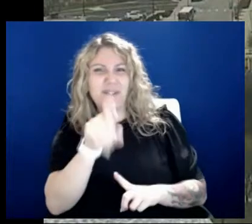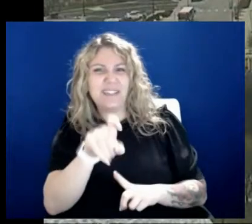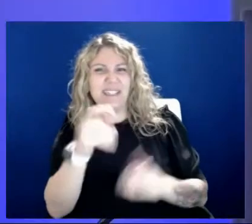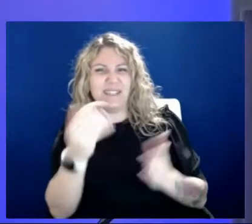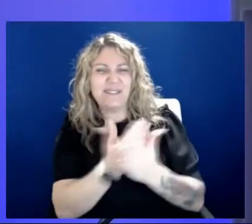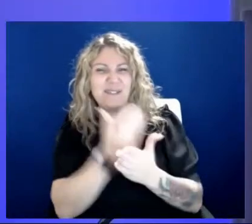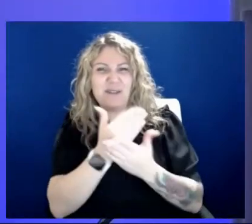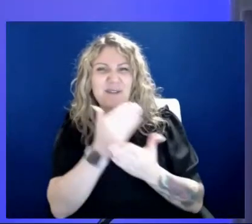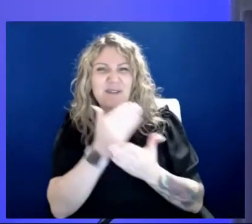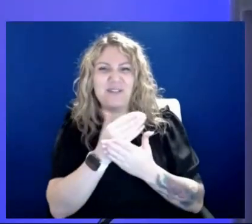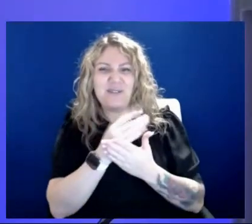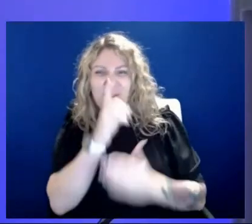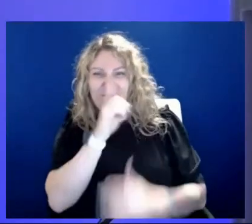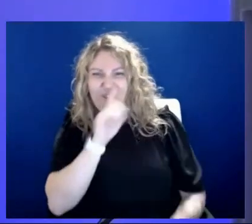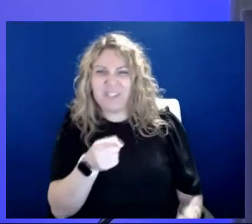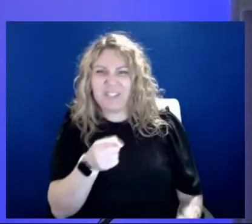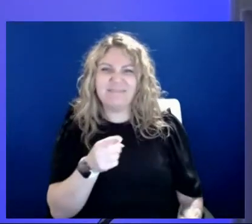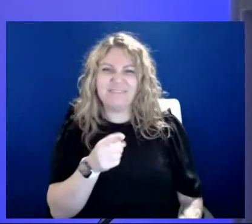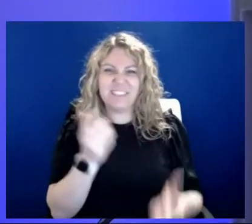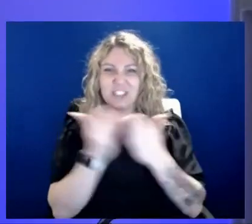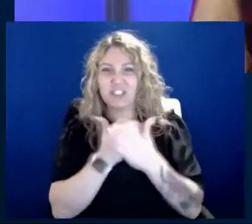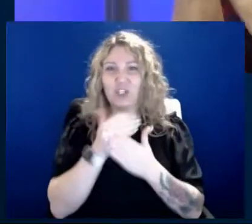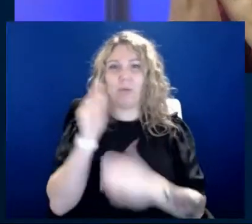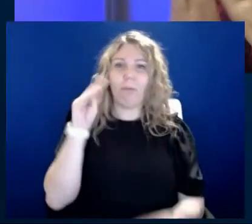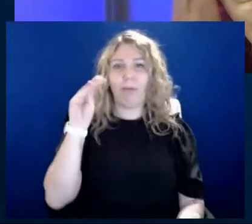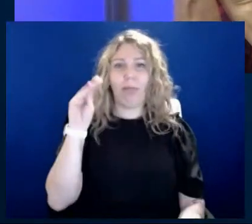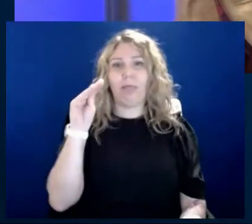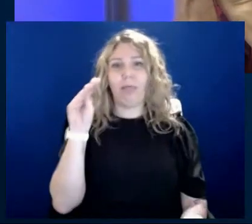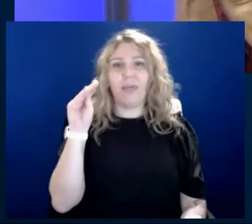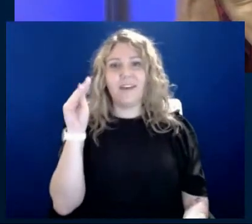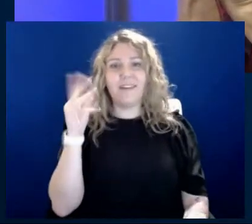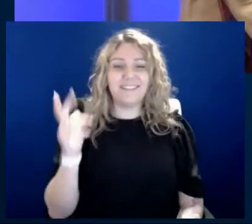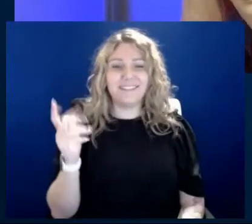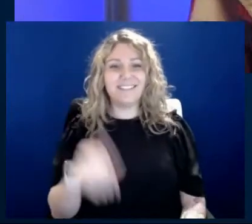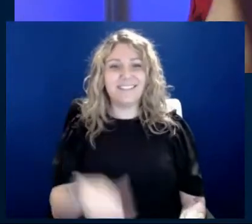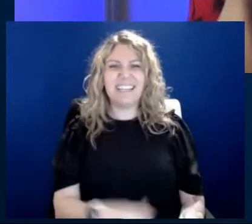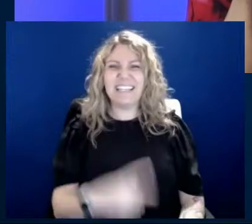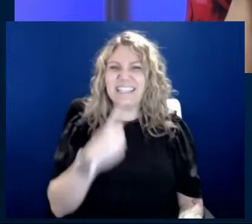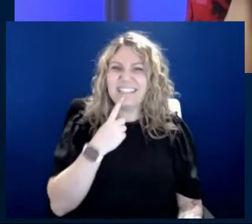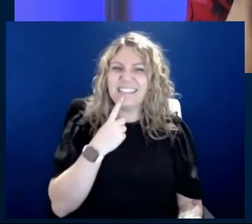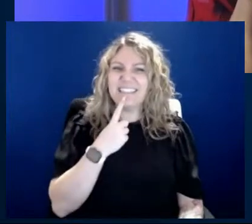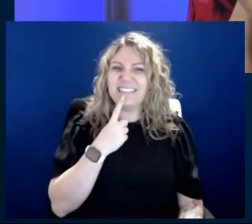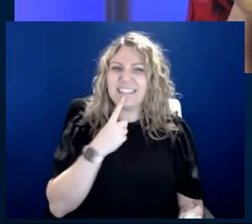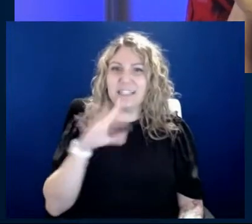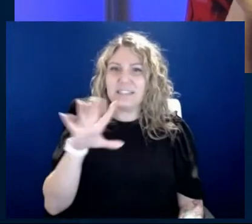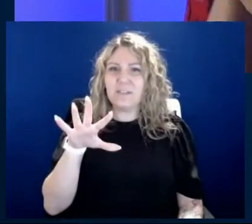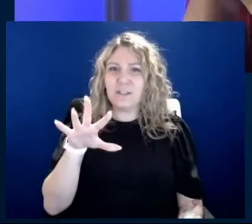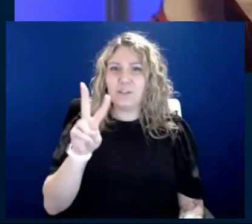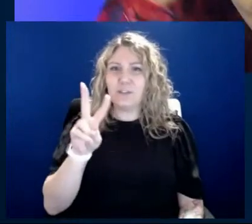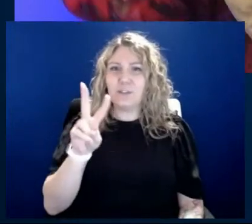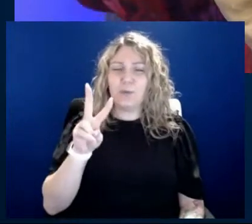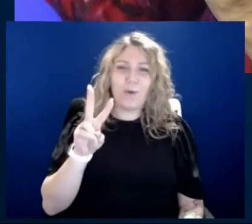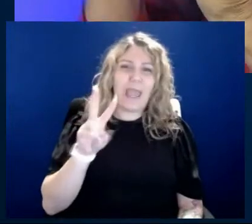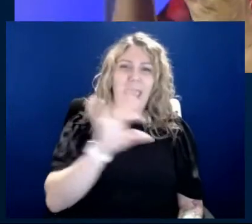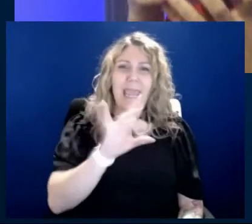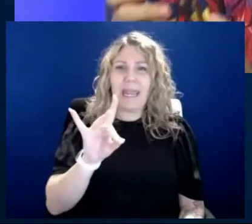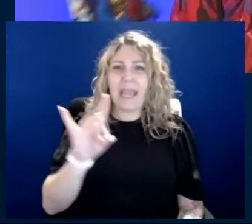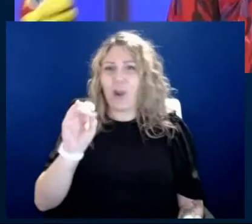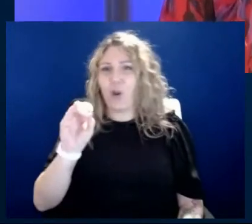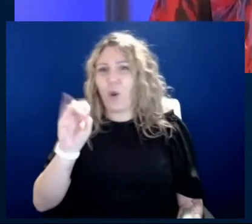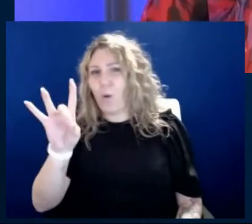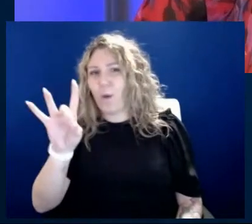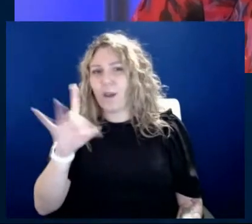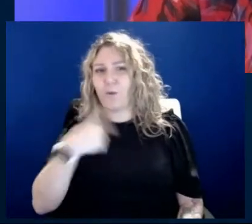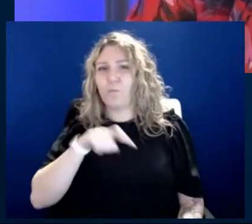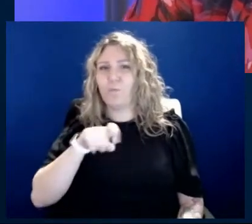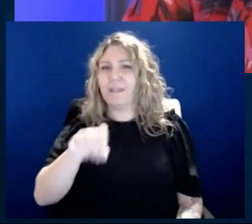figurine. You need a new bobblehead because it says it's 52, 88, and 08. So we will get you. Okay. We will get you a new